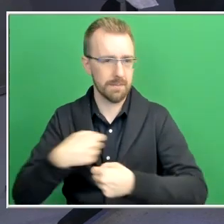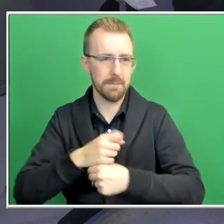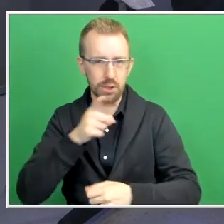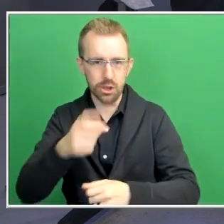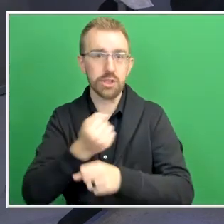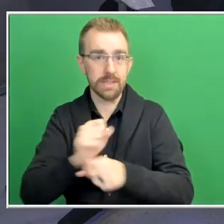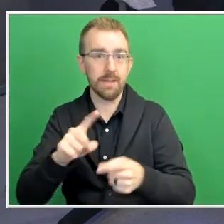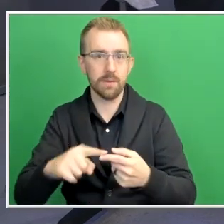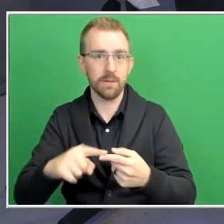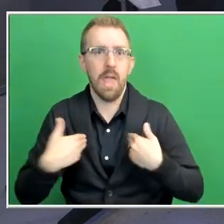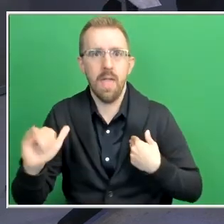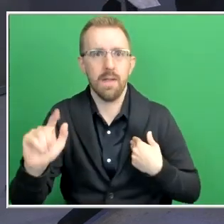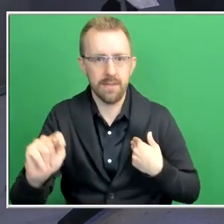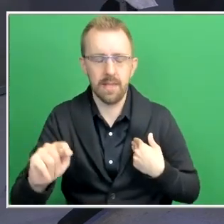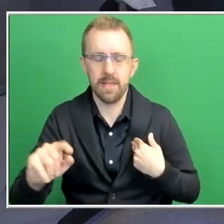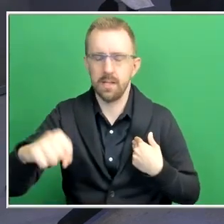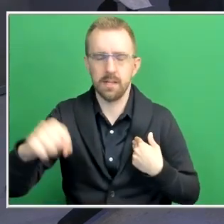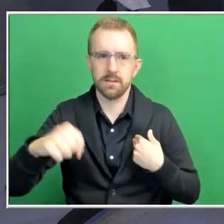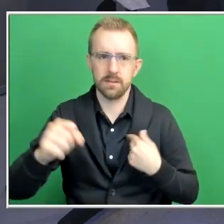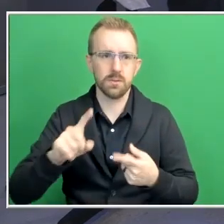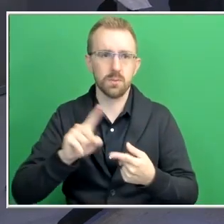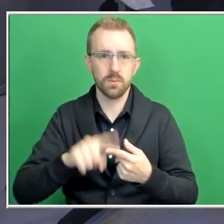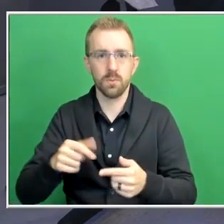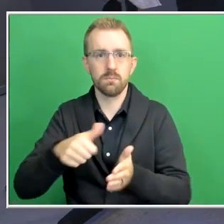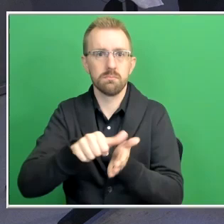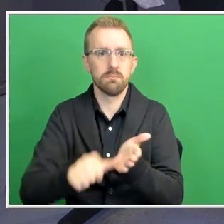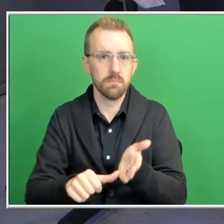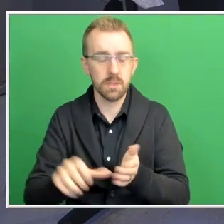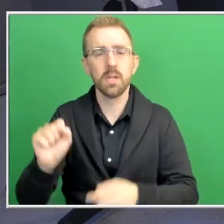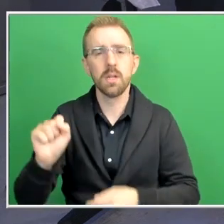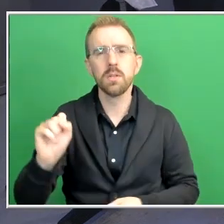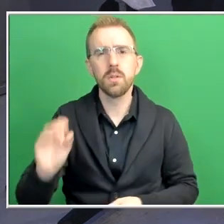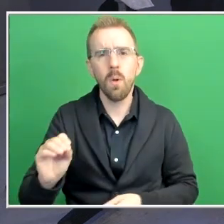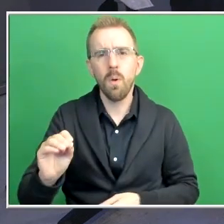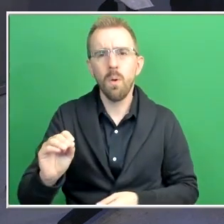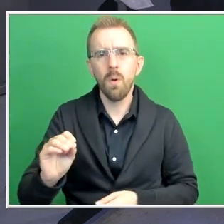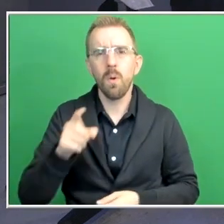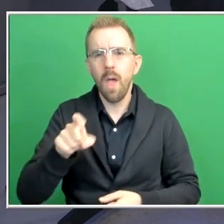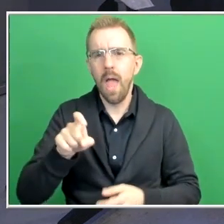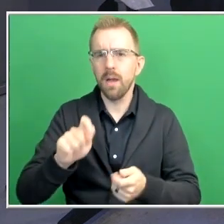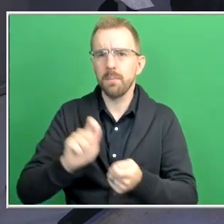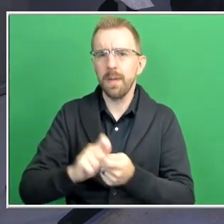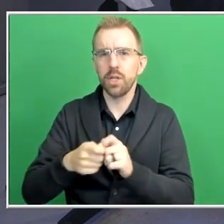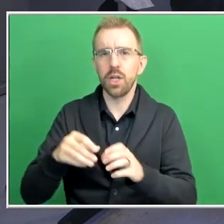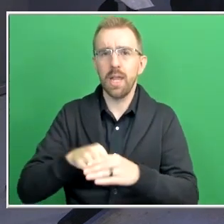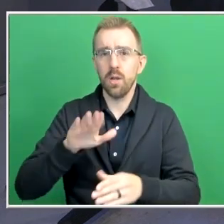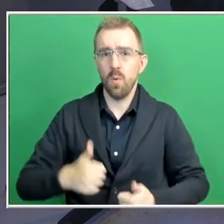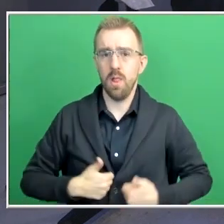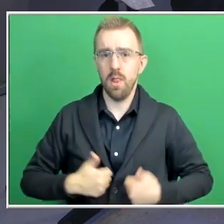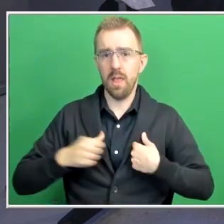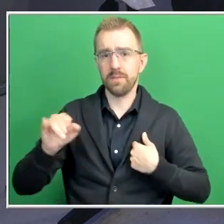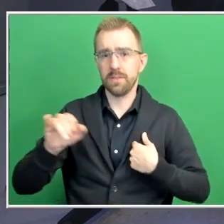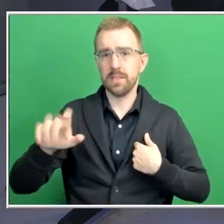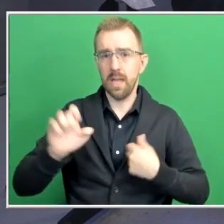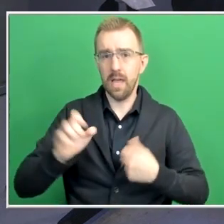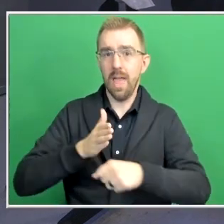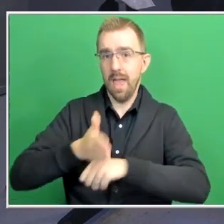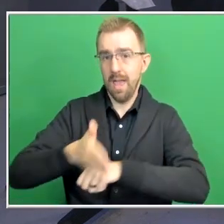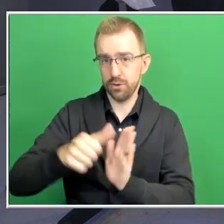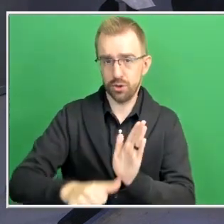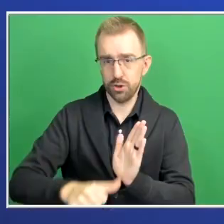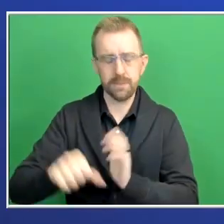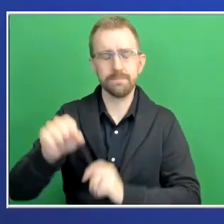make sure you're even safe to even go under. And so have you had to make changes in your lifestyle after surgery? Yes, you do. What'd